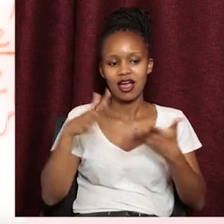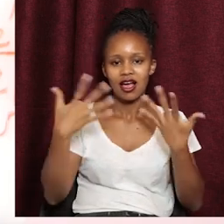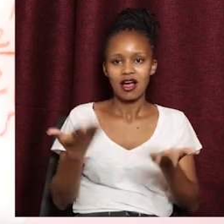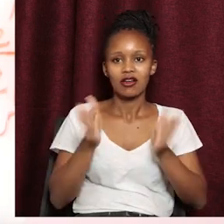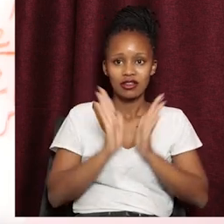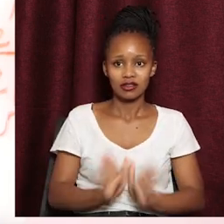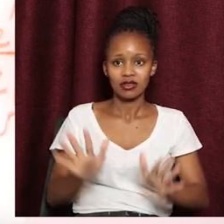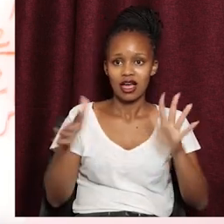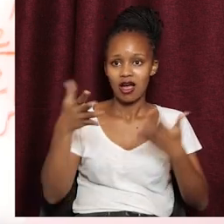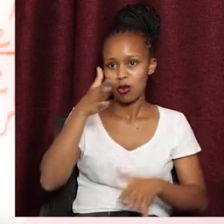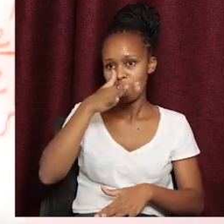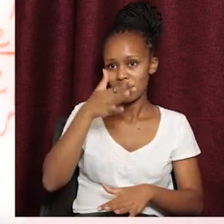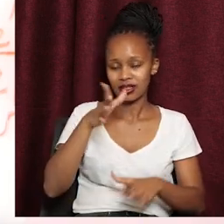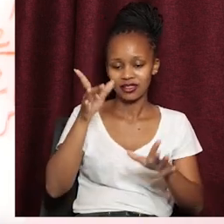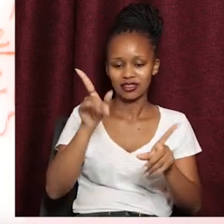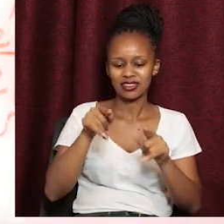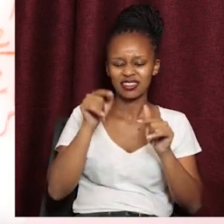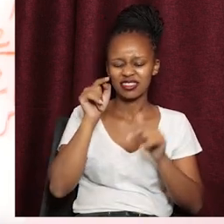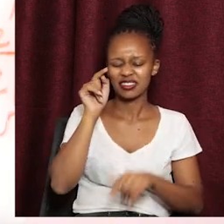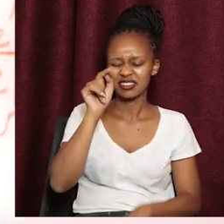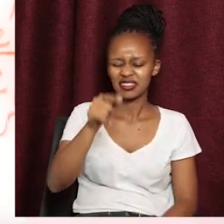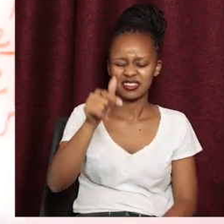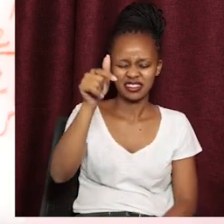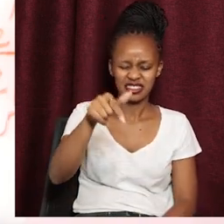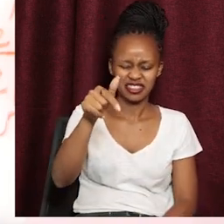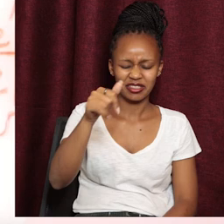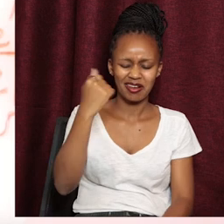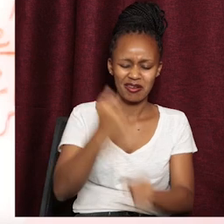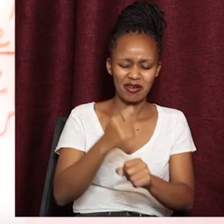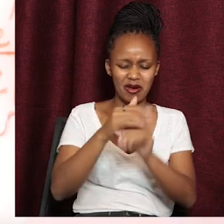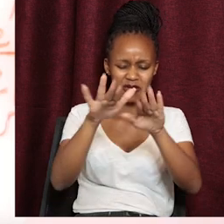the person lying here made me feel.